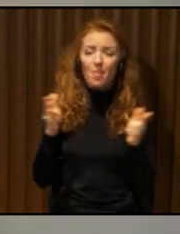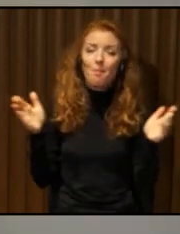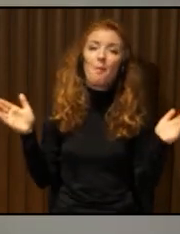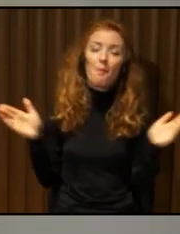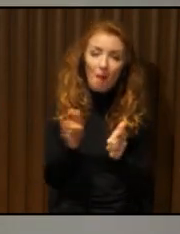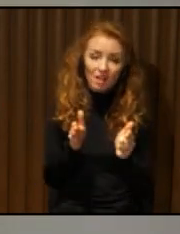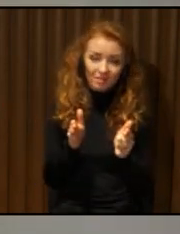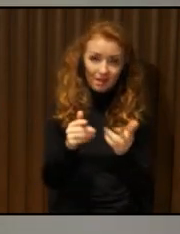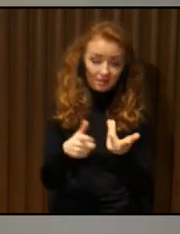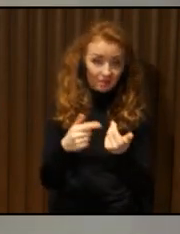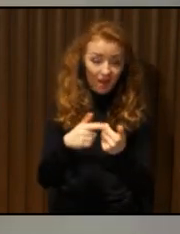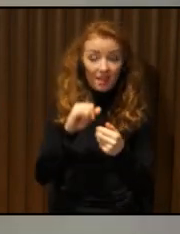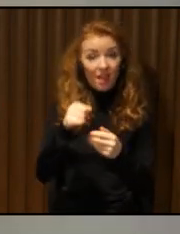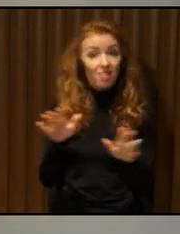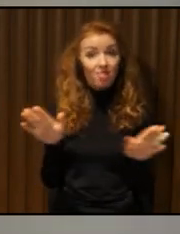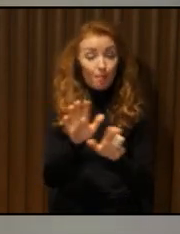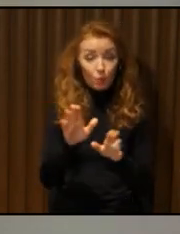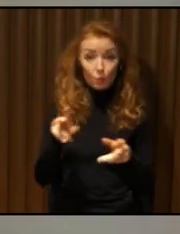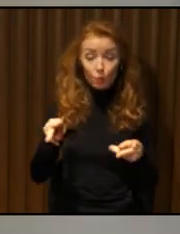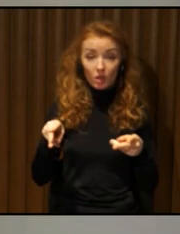IKEA, it wouldn't have won such